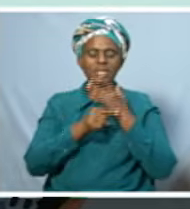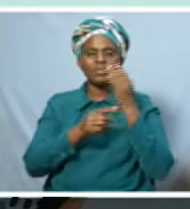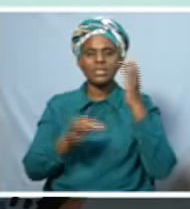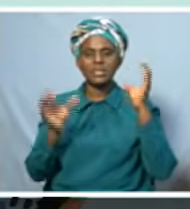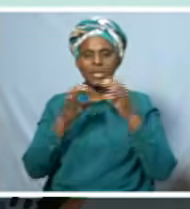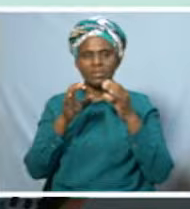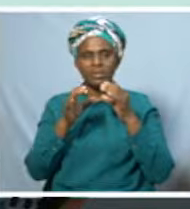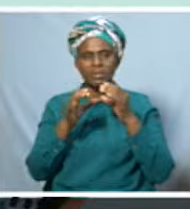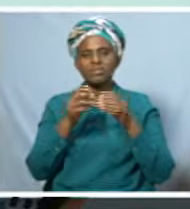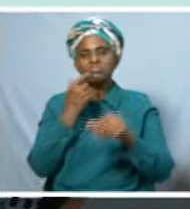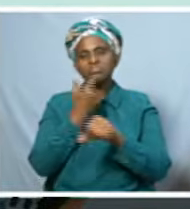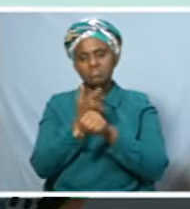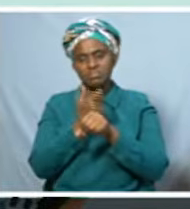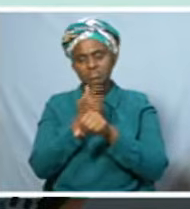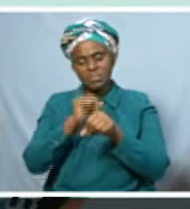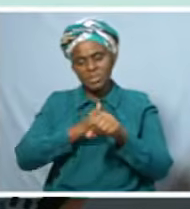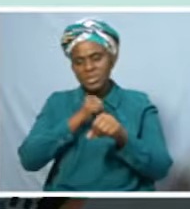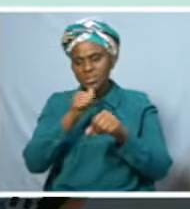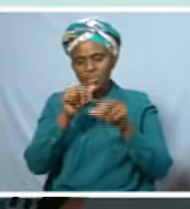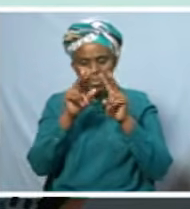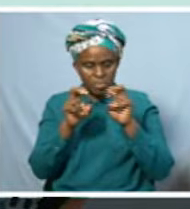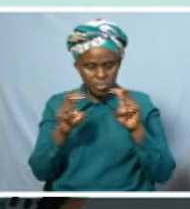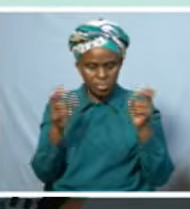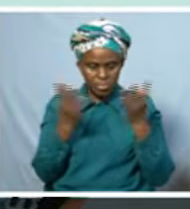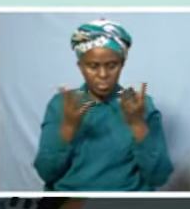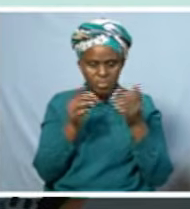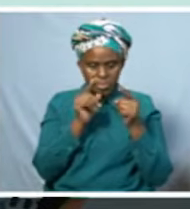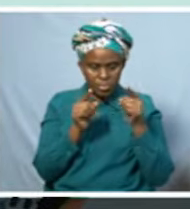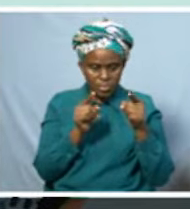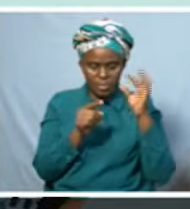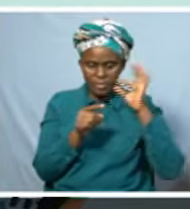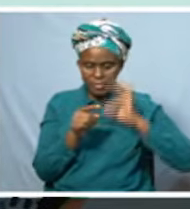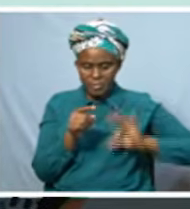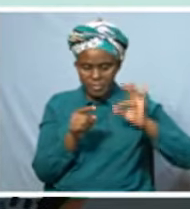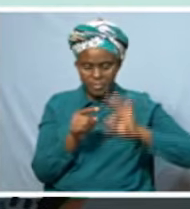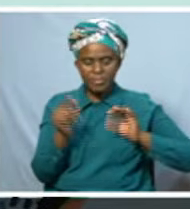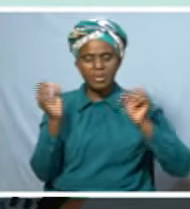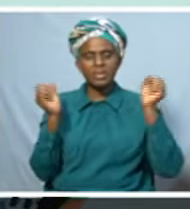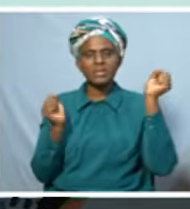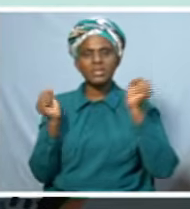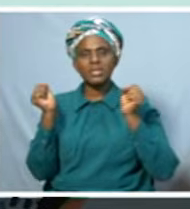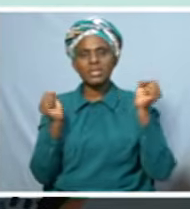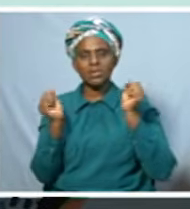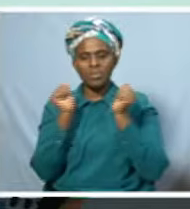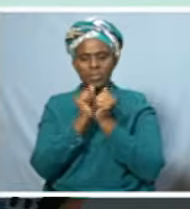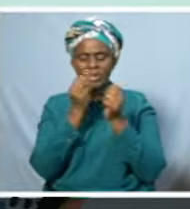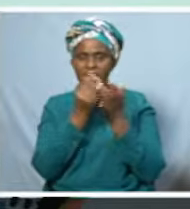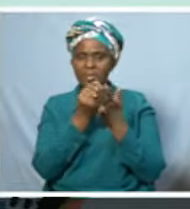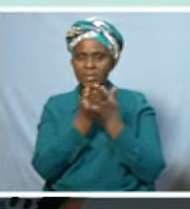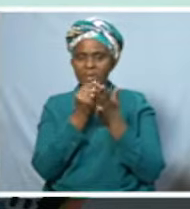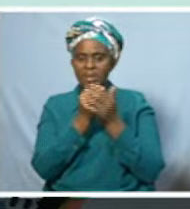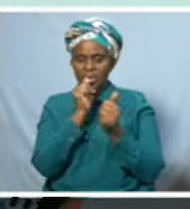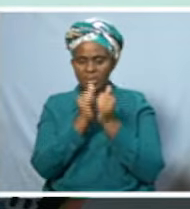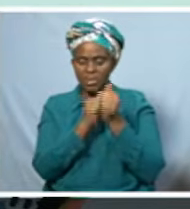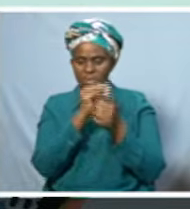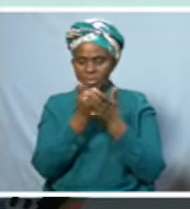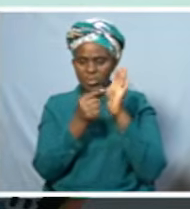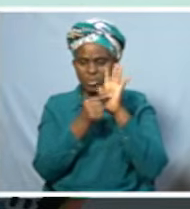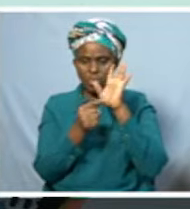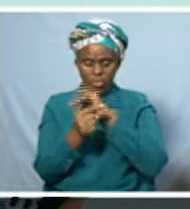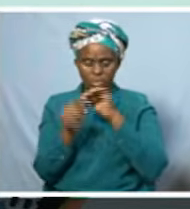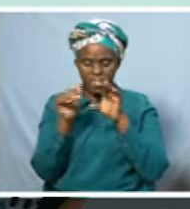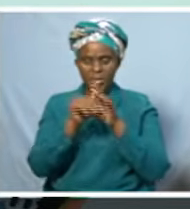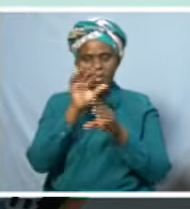It's a bitter one, of course, where we did not verify that this salary scale and the amount that were shown on